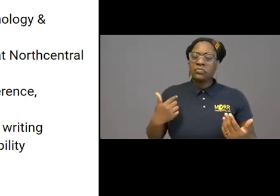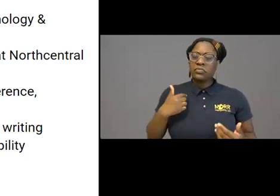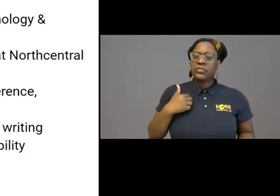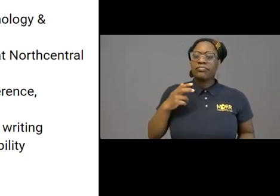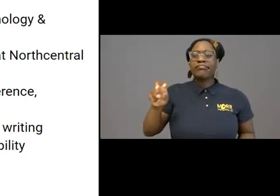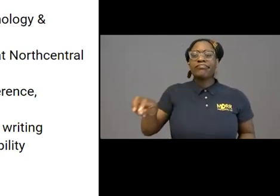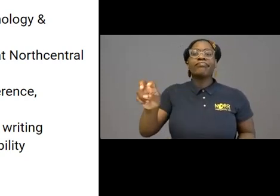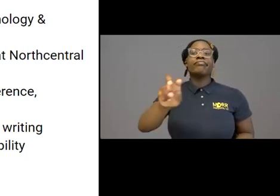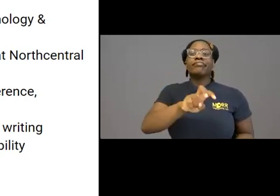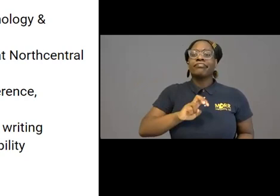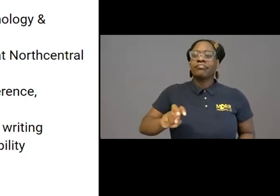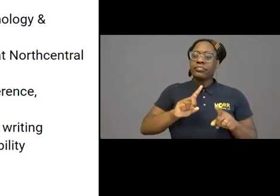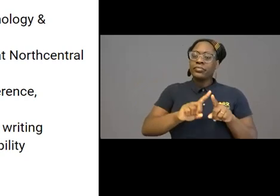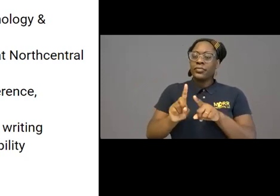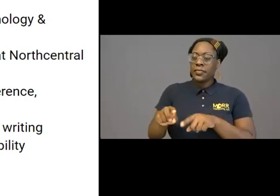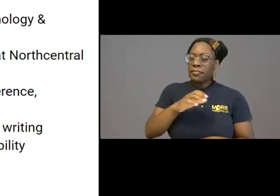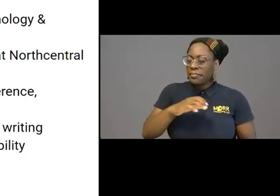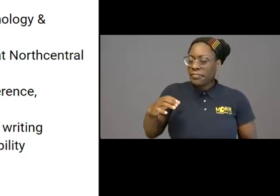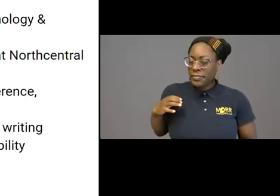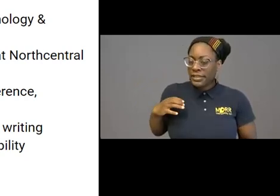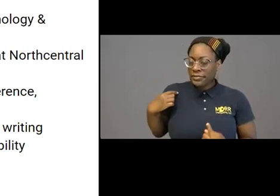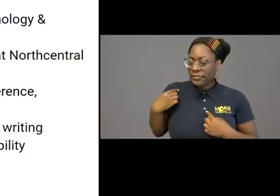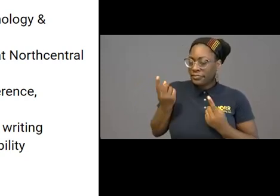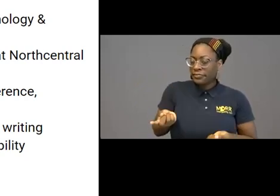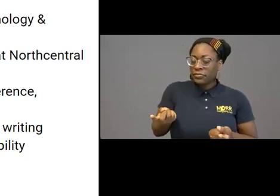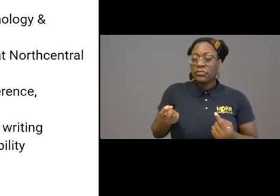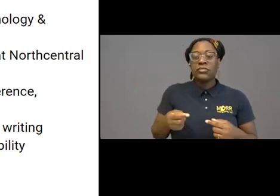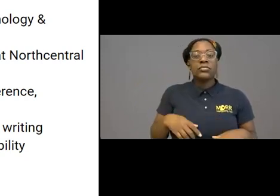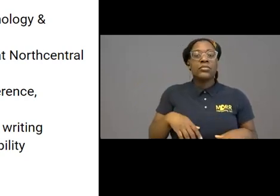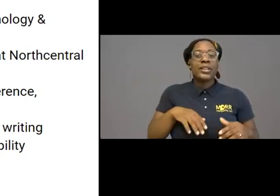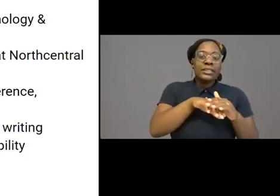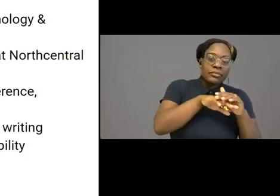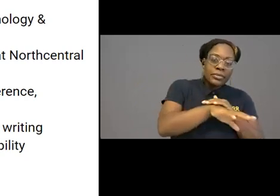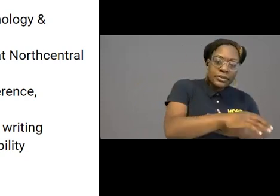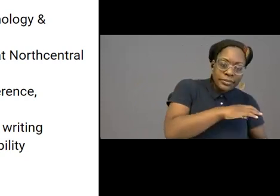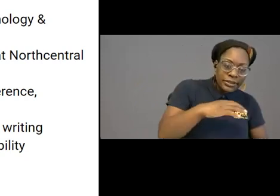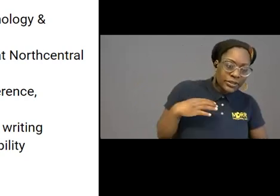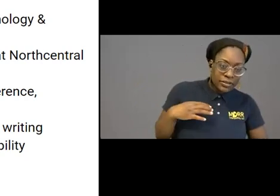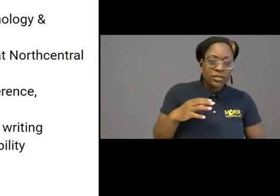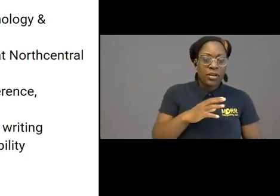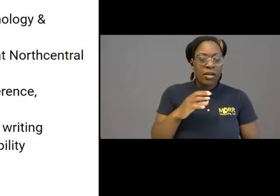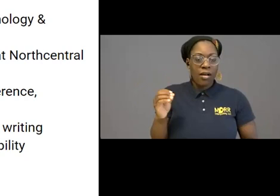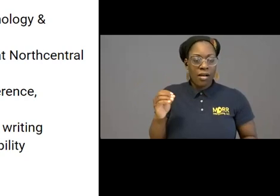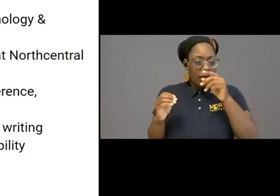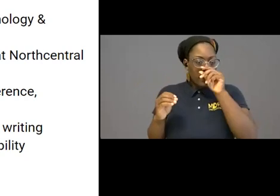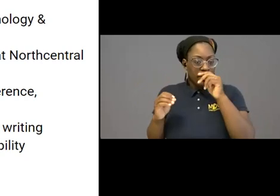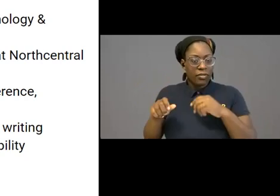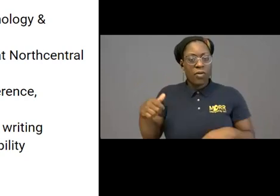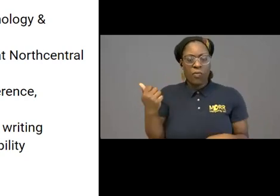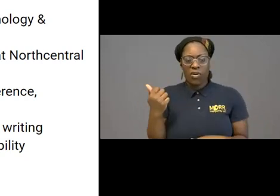of my time has been on the Conference Committee and Accessibility Committee. I've also been managing our website along with Elle and